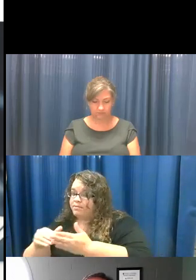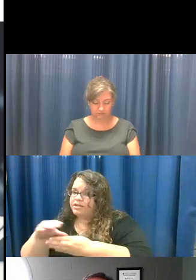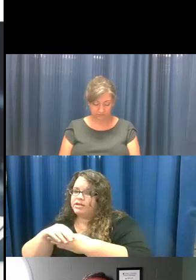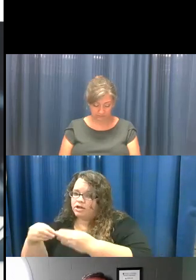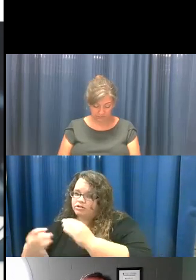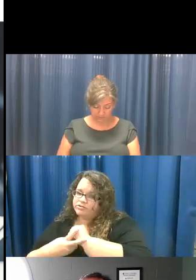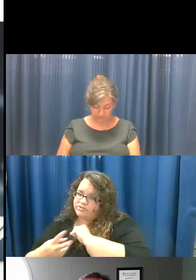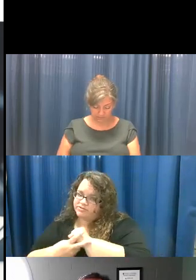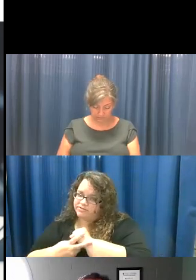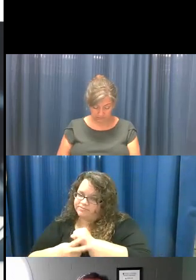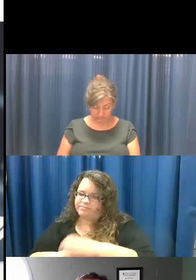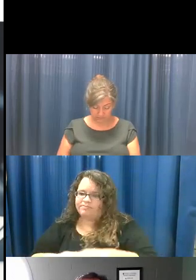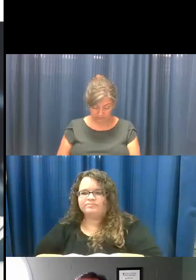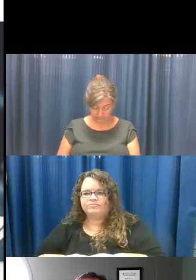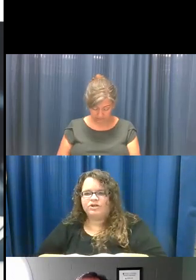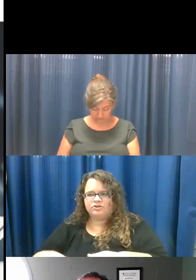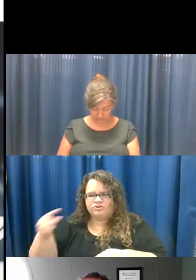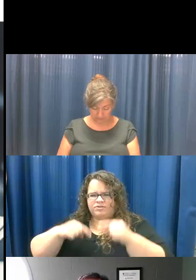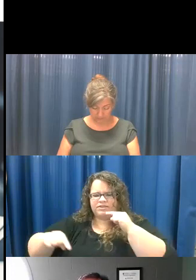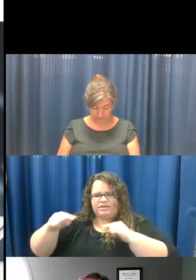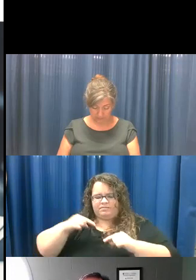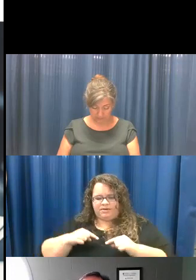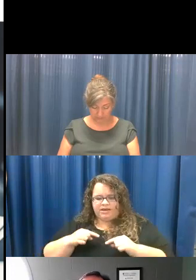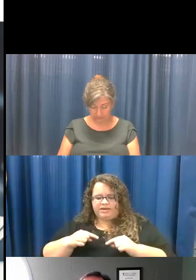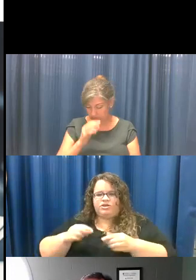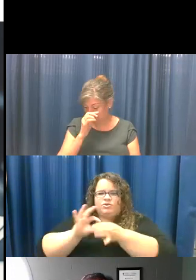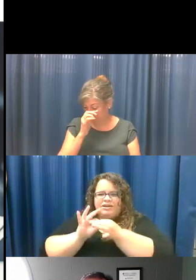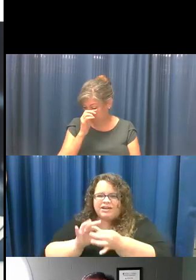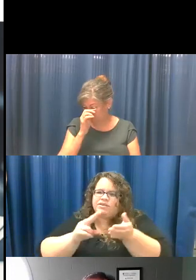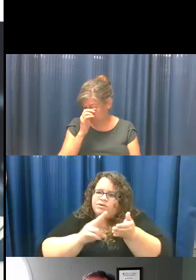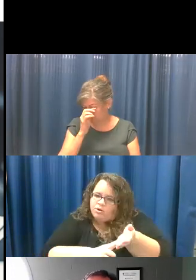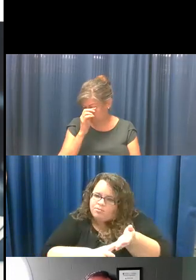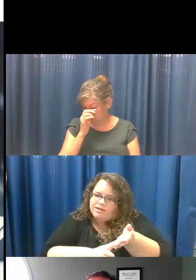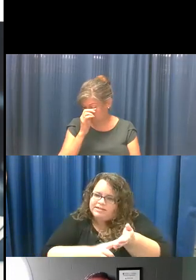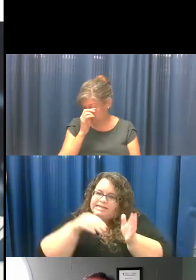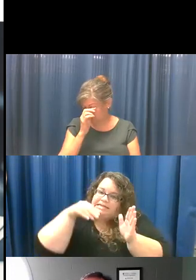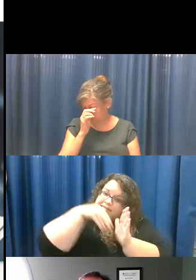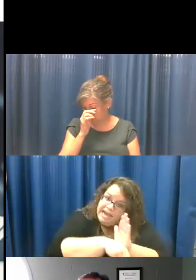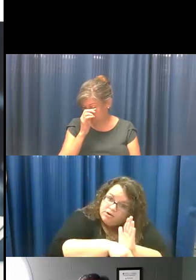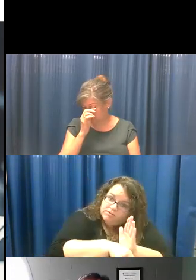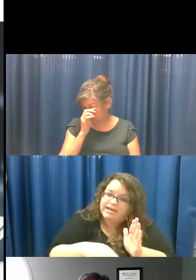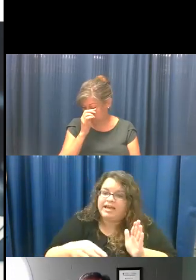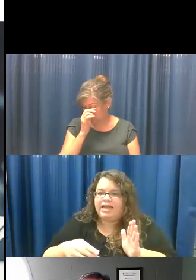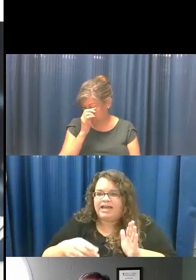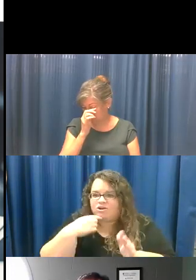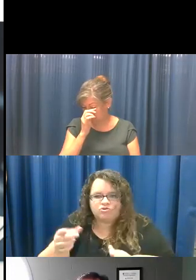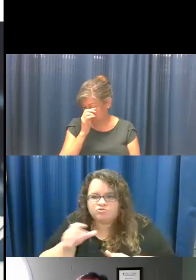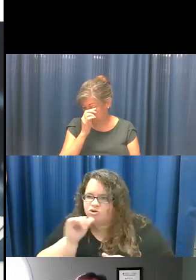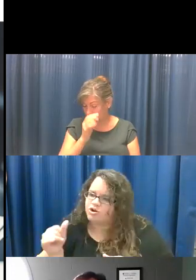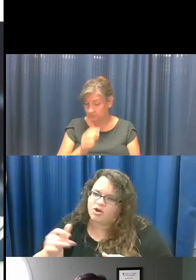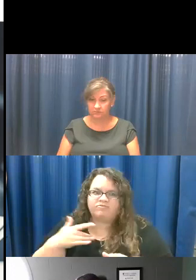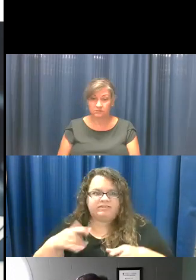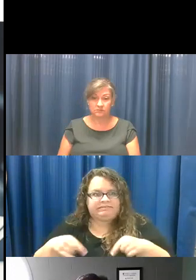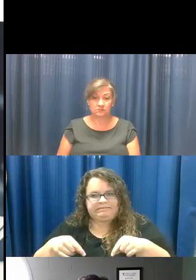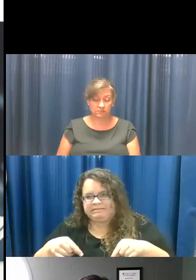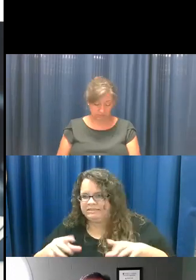to the part of this conversation around enrollment, and I said you need not feel anxious